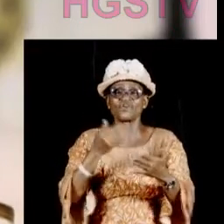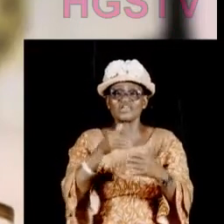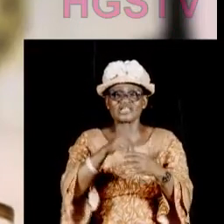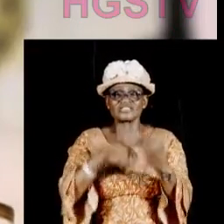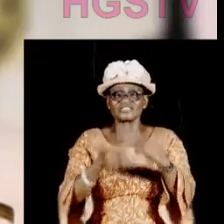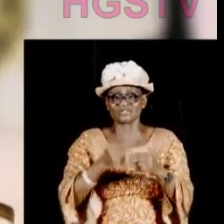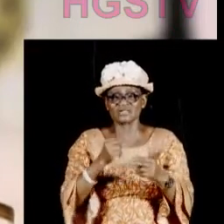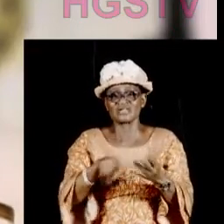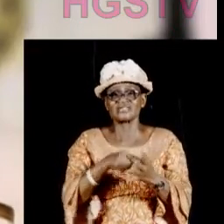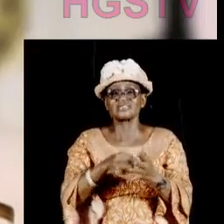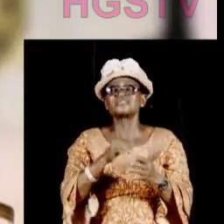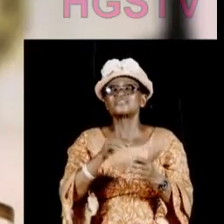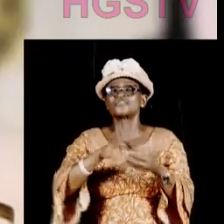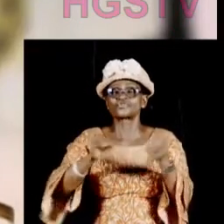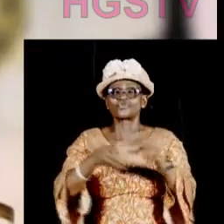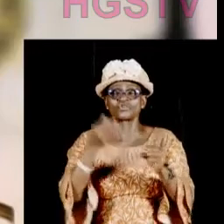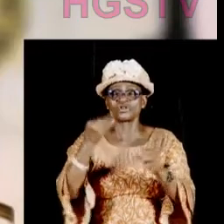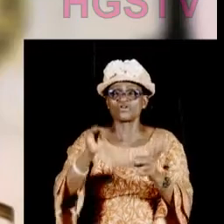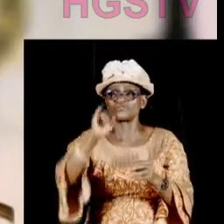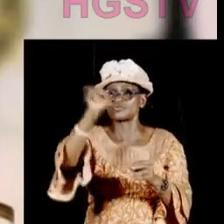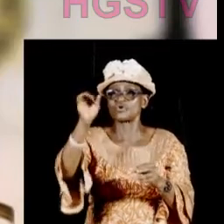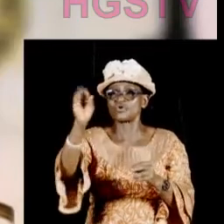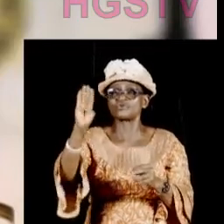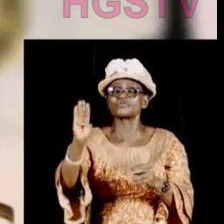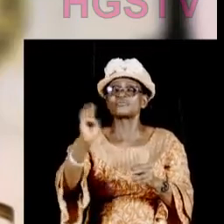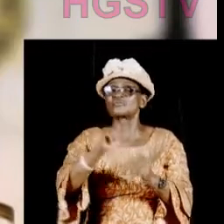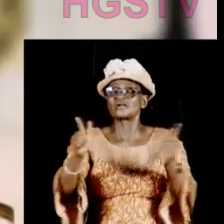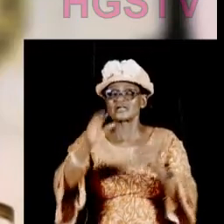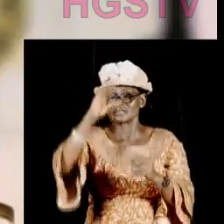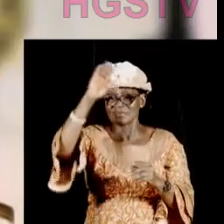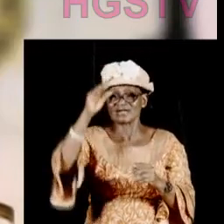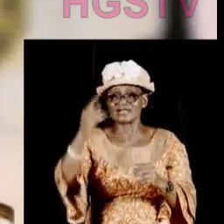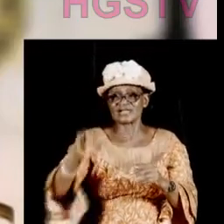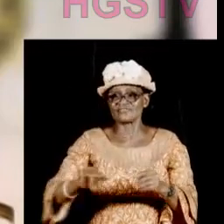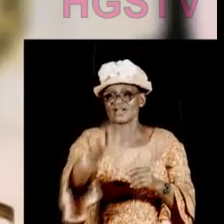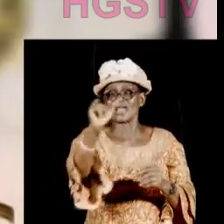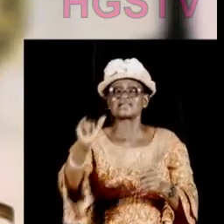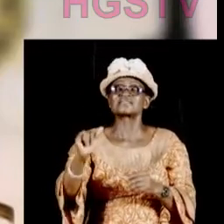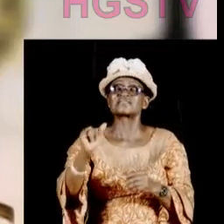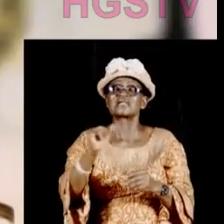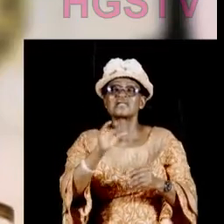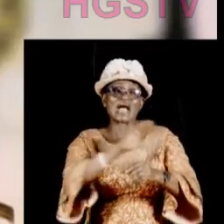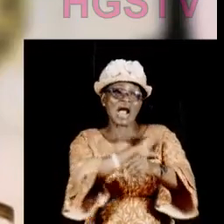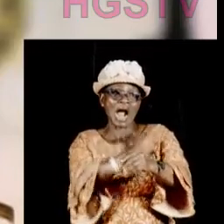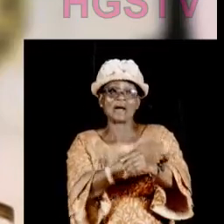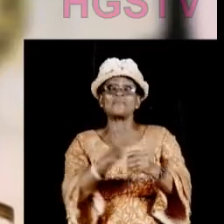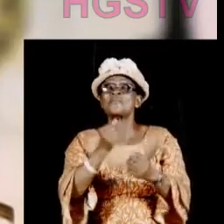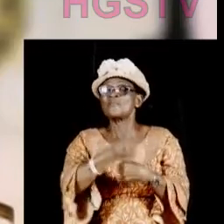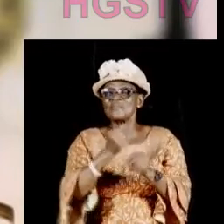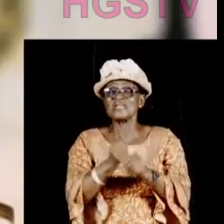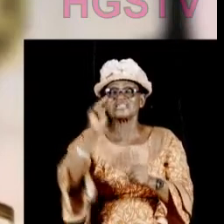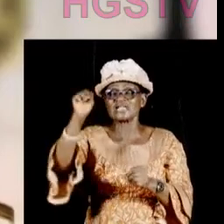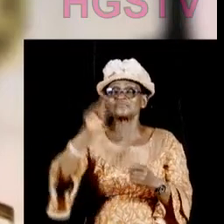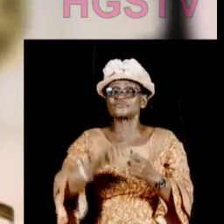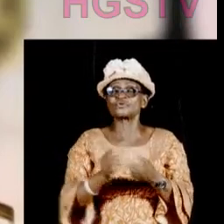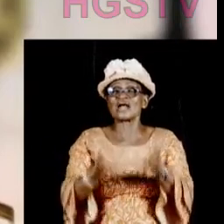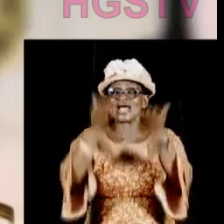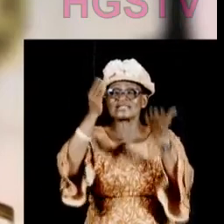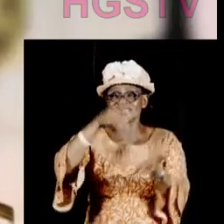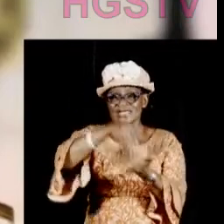a great man, but he fell. The everlasting hand of God made him to rise